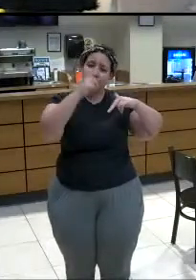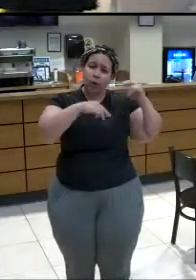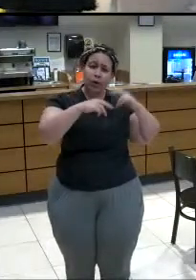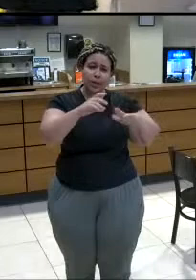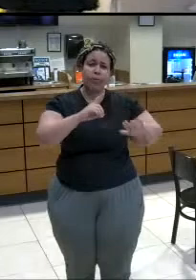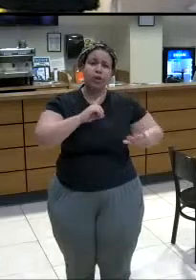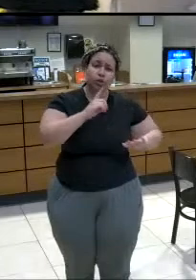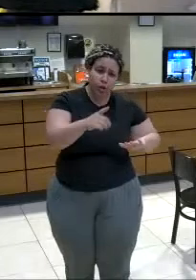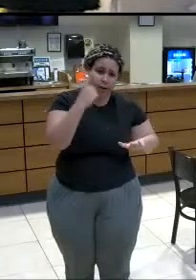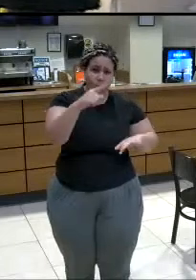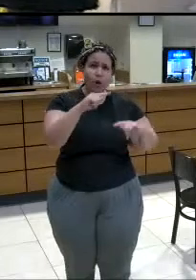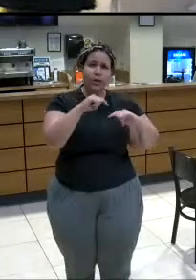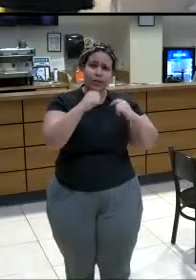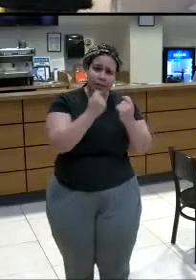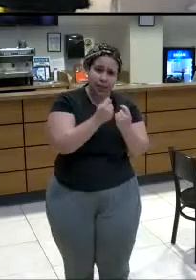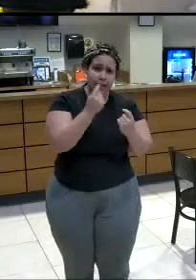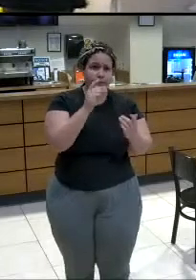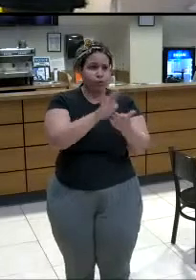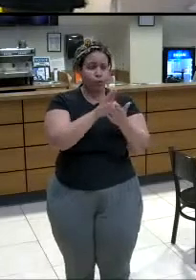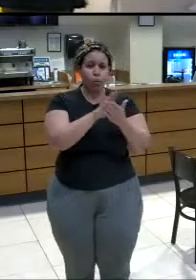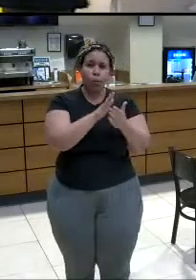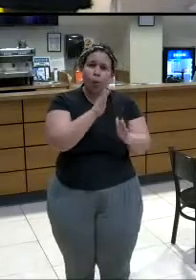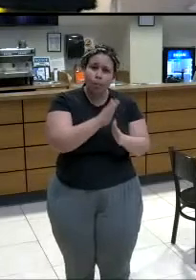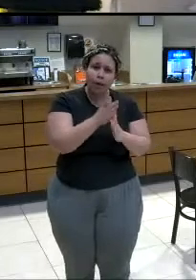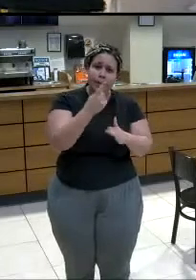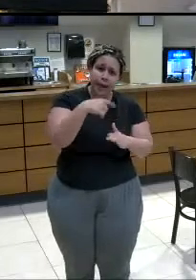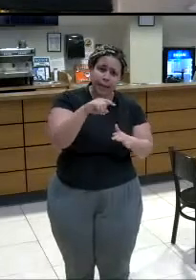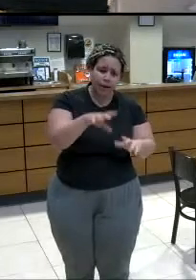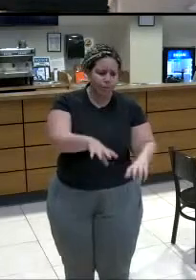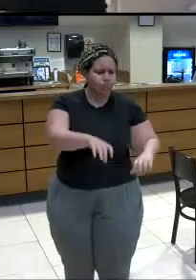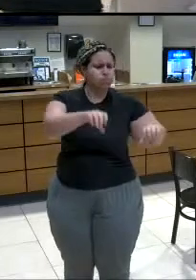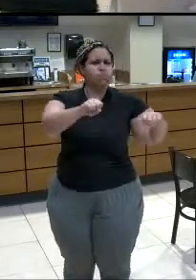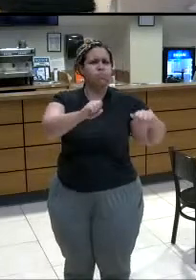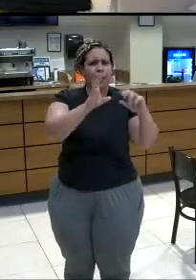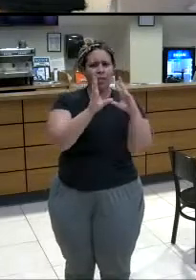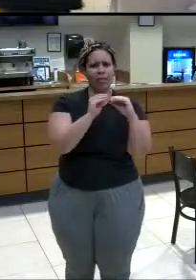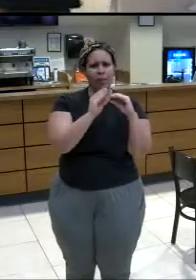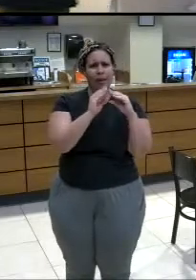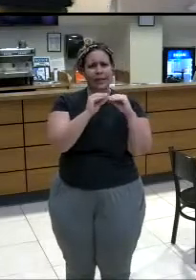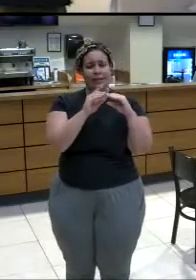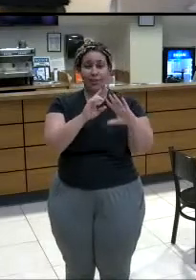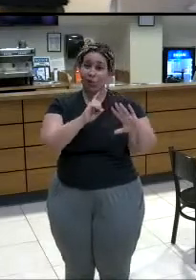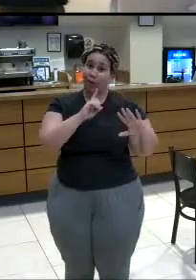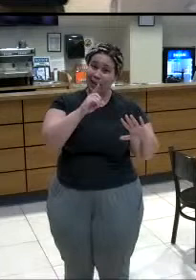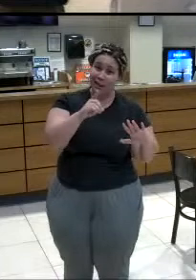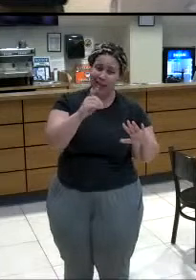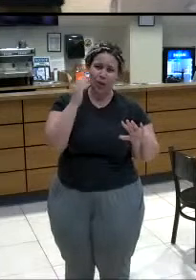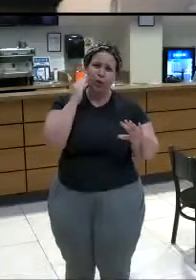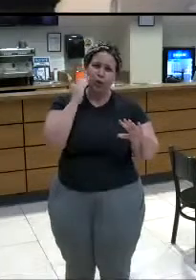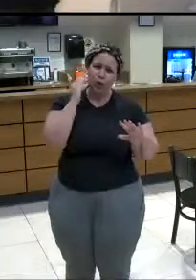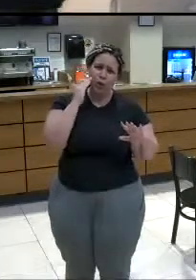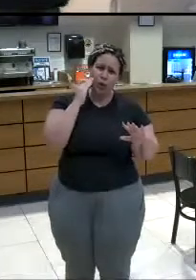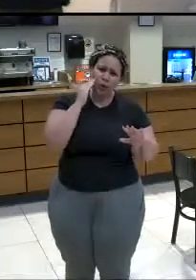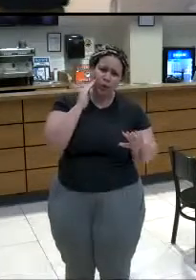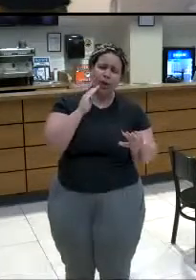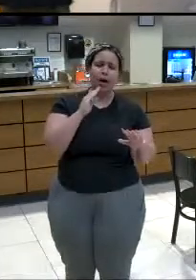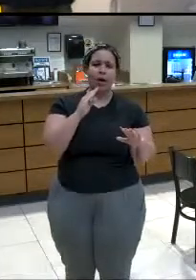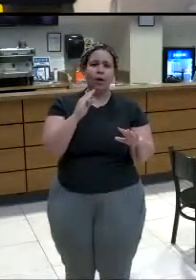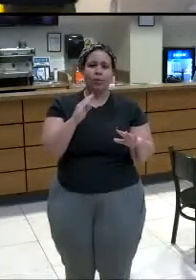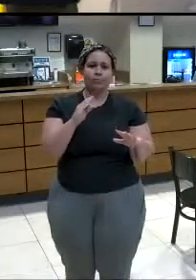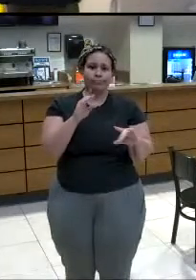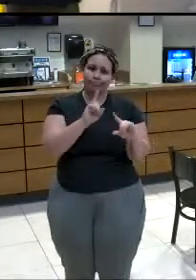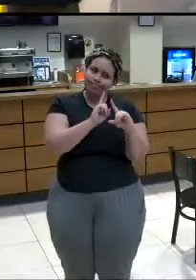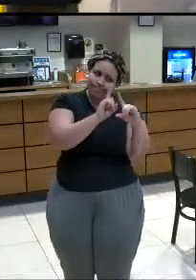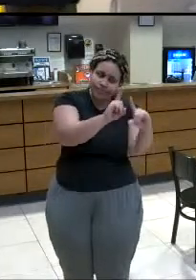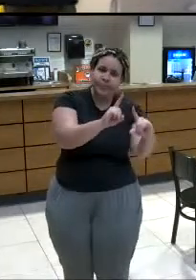the school-based team, that they are holding the meetings to really staff the students of